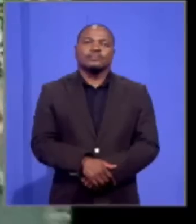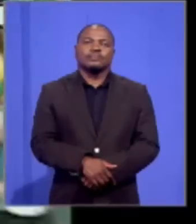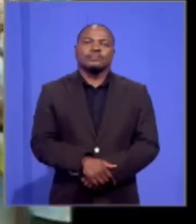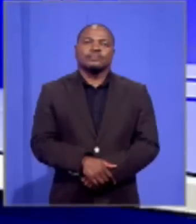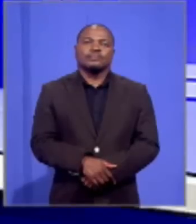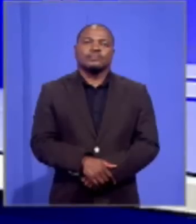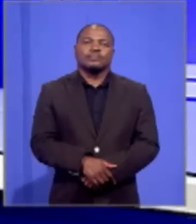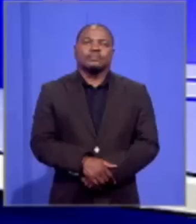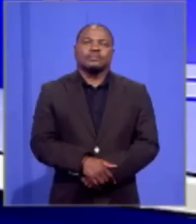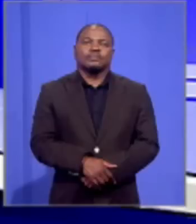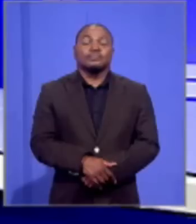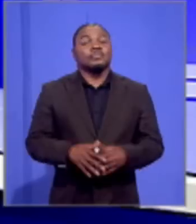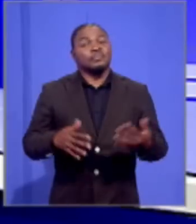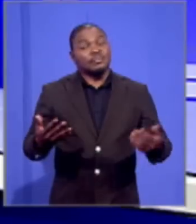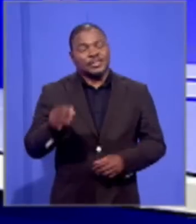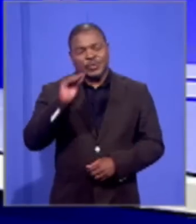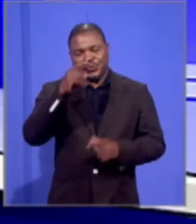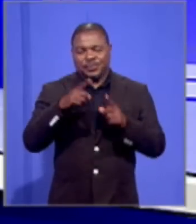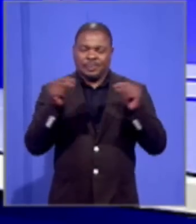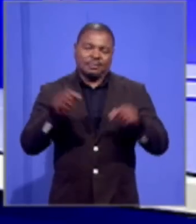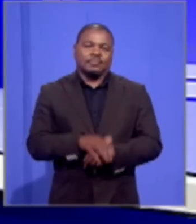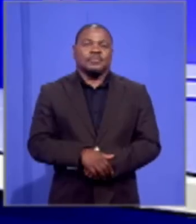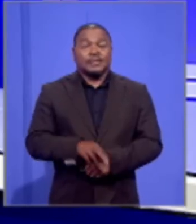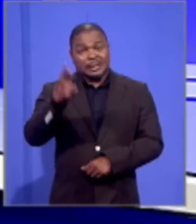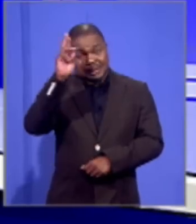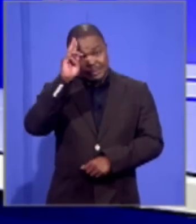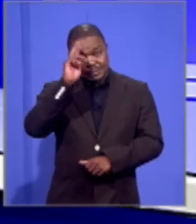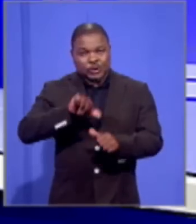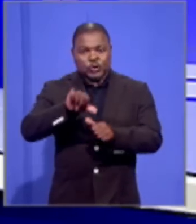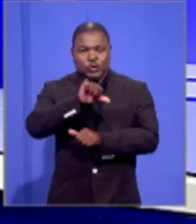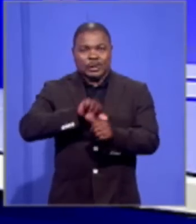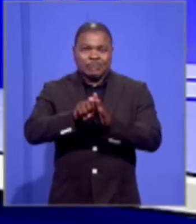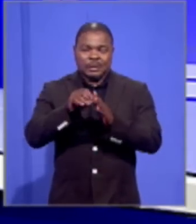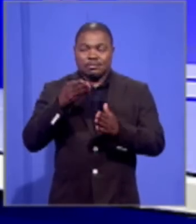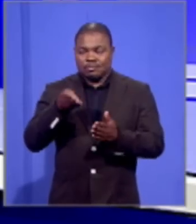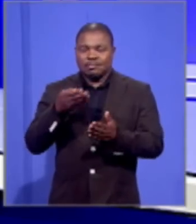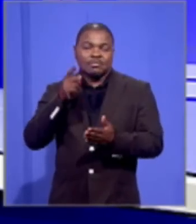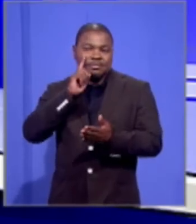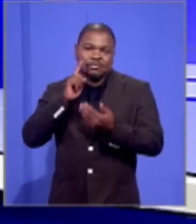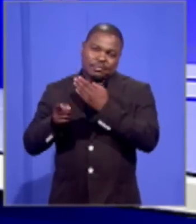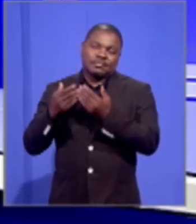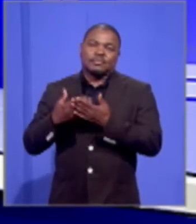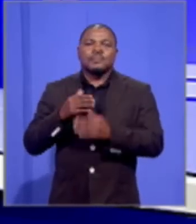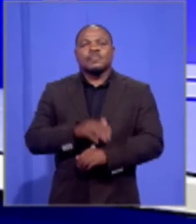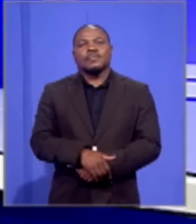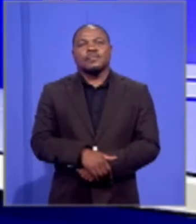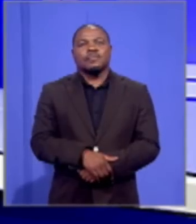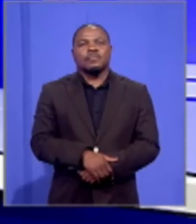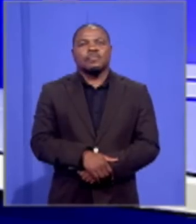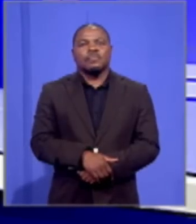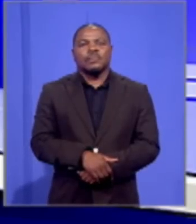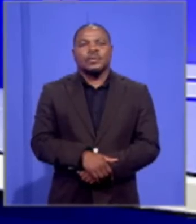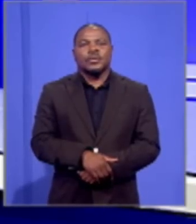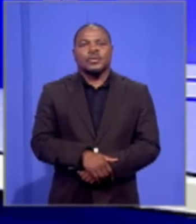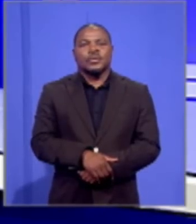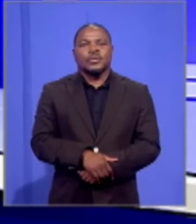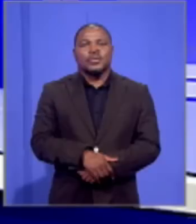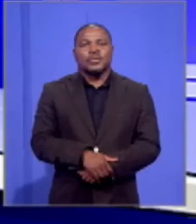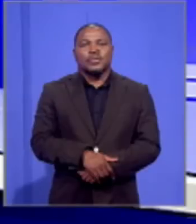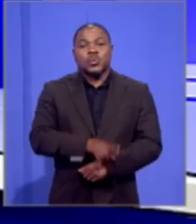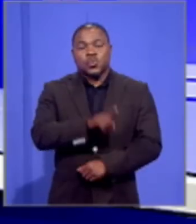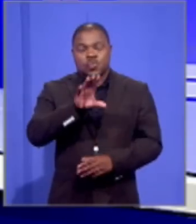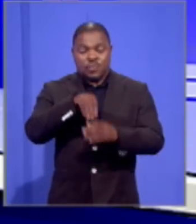Johannesburg. Bagešo di felela mo gopolang gore ditaba tša rena di a hwetšagala go marangrang fa o leka kgathago